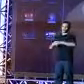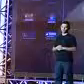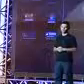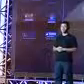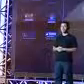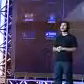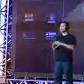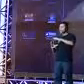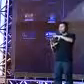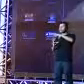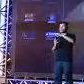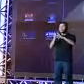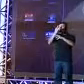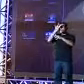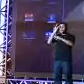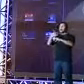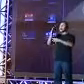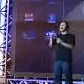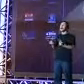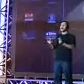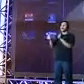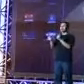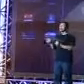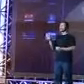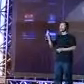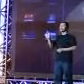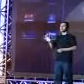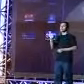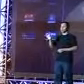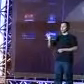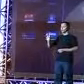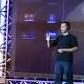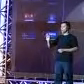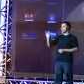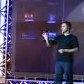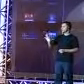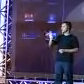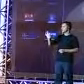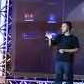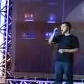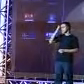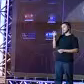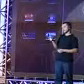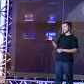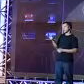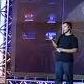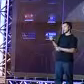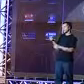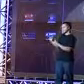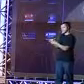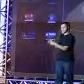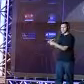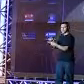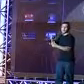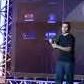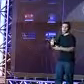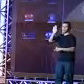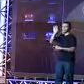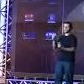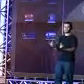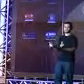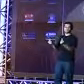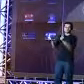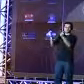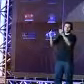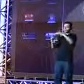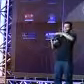Indeed, the income of the 49 poorest countries in